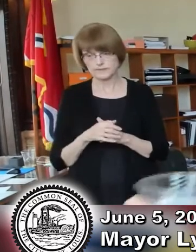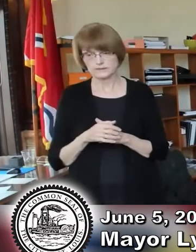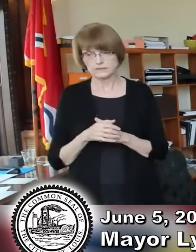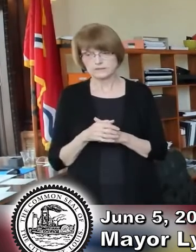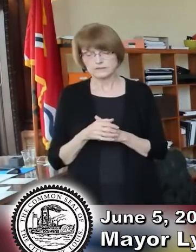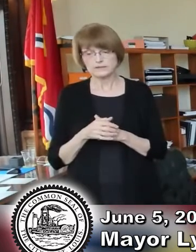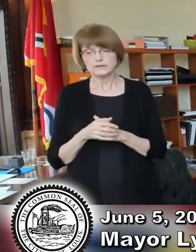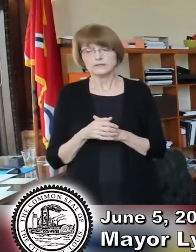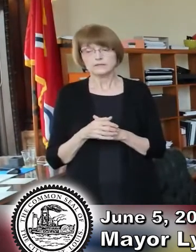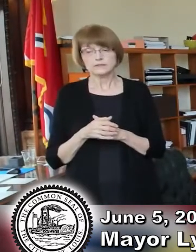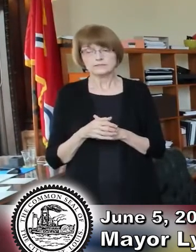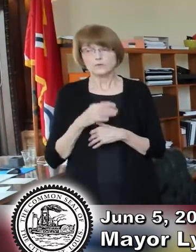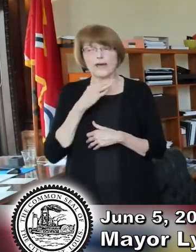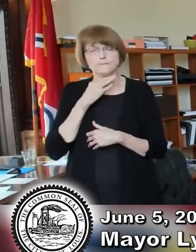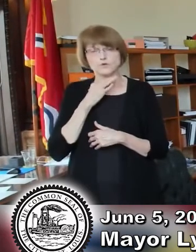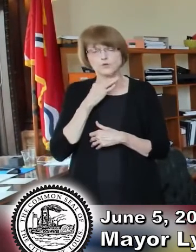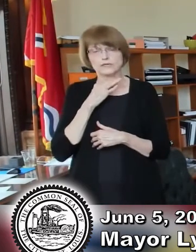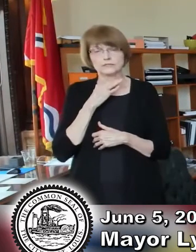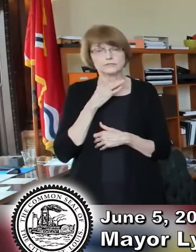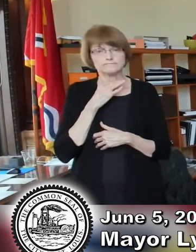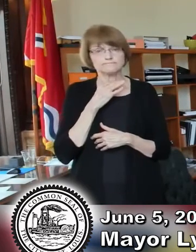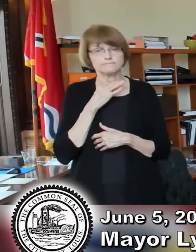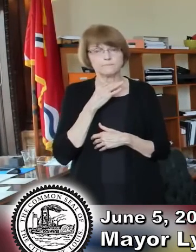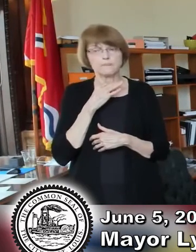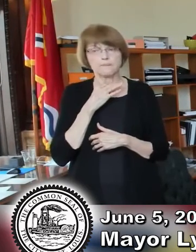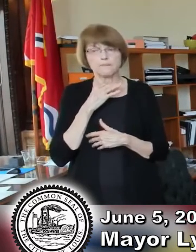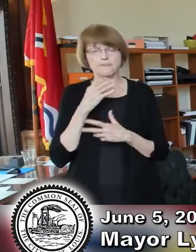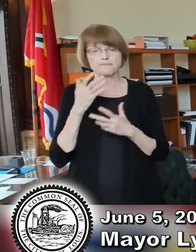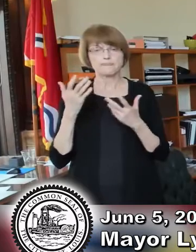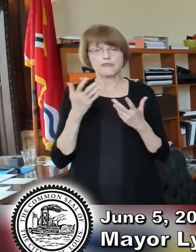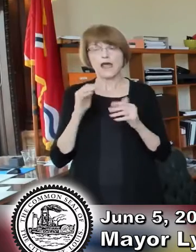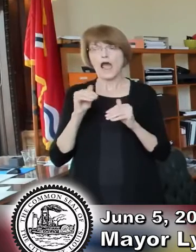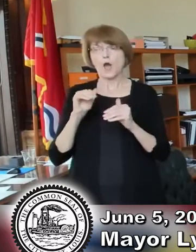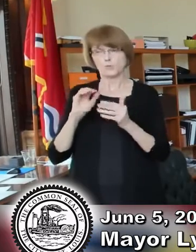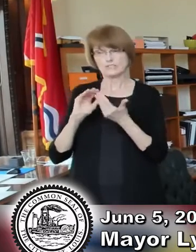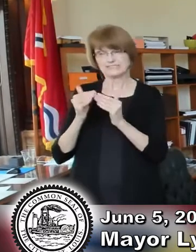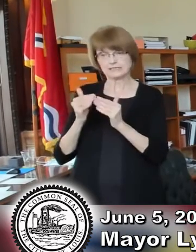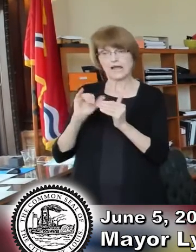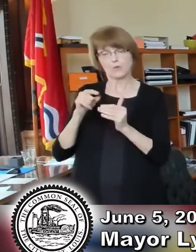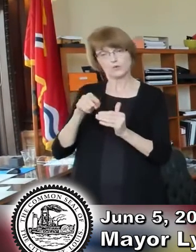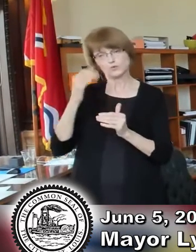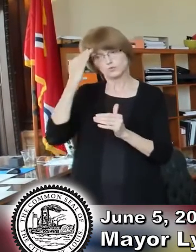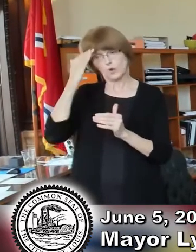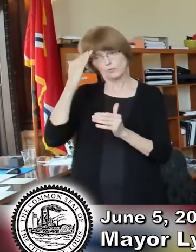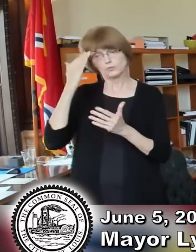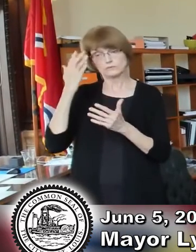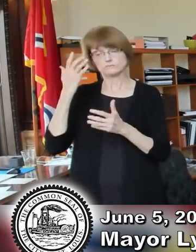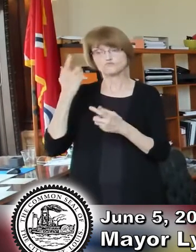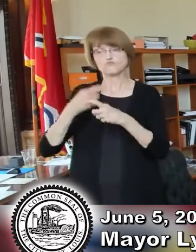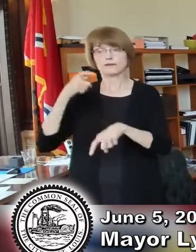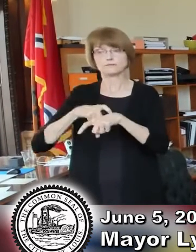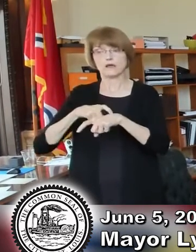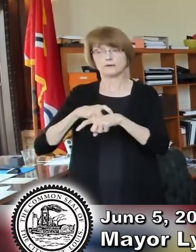city's parameters are for gauging when to end the curfew.